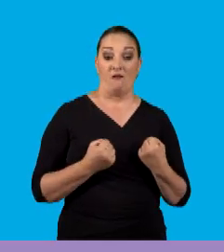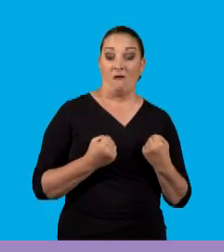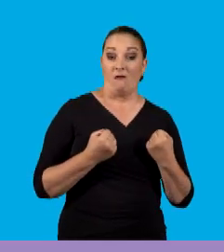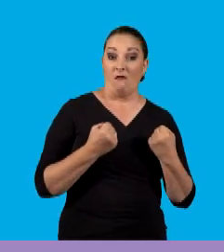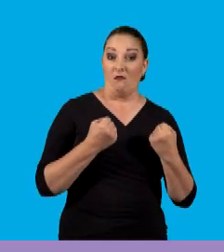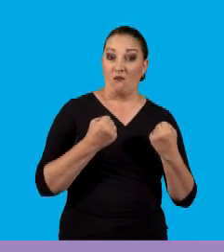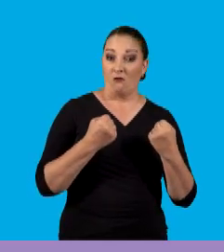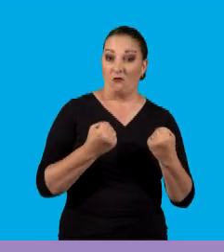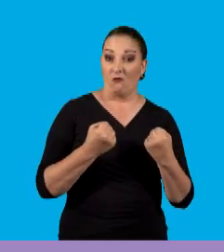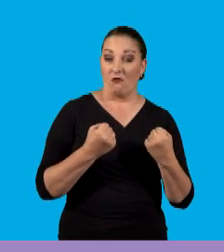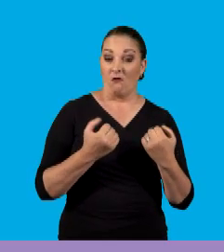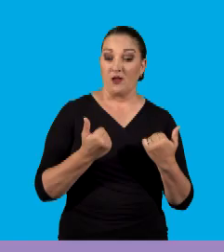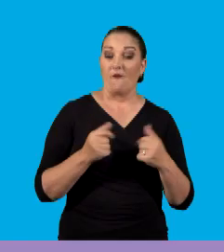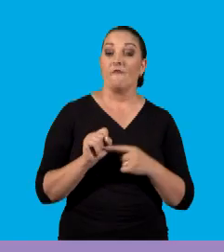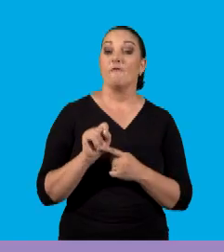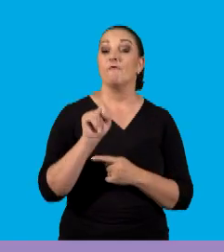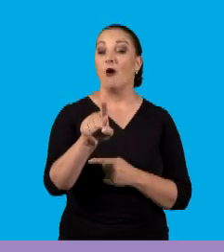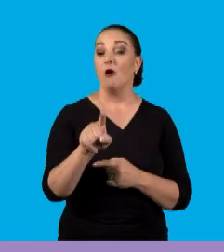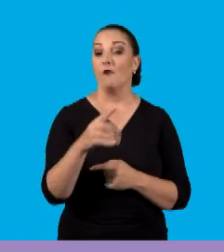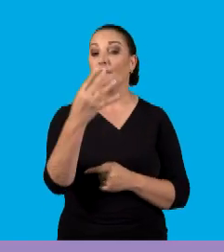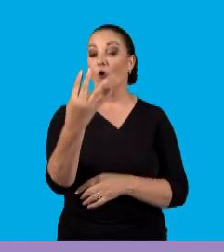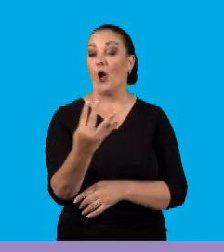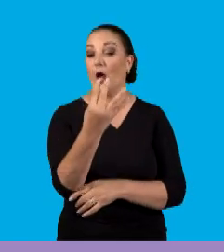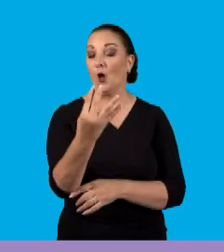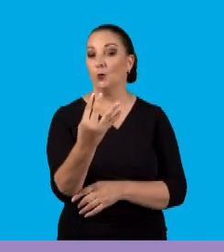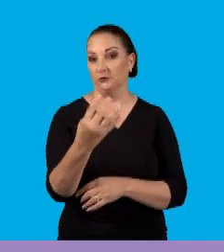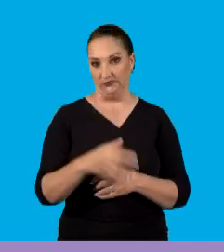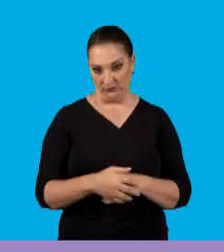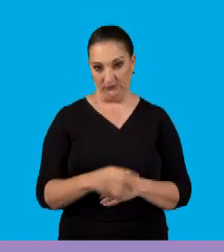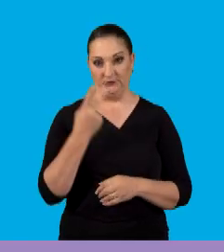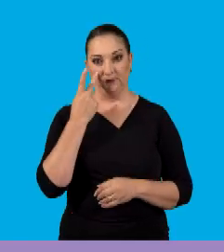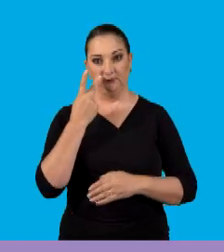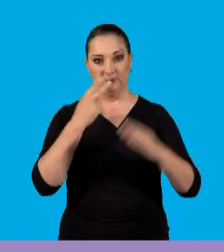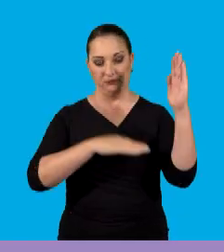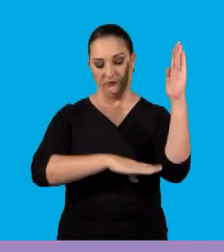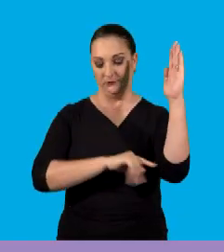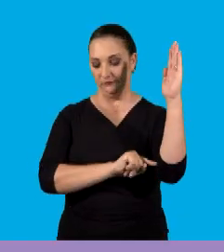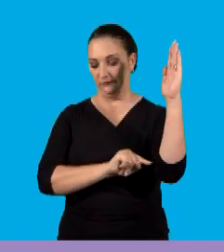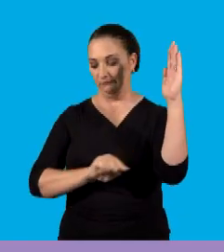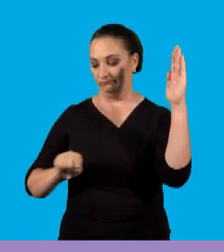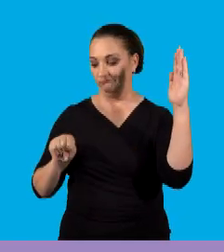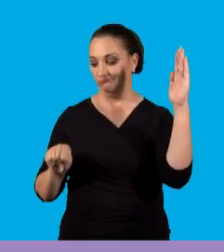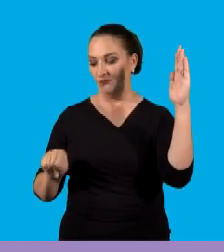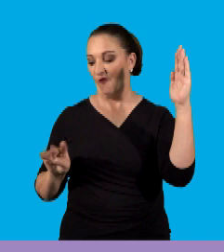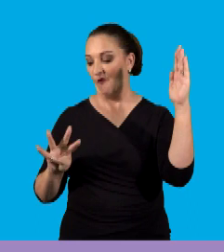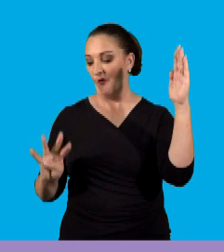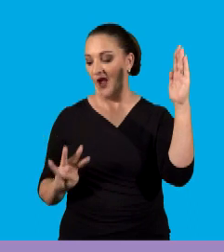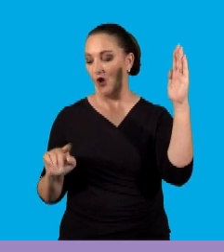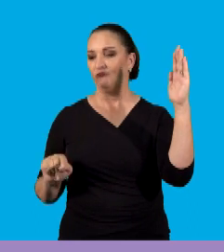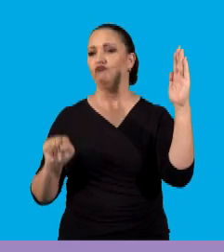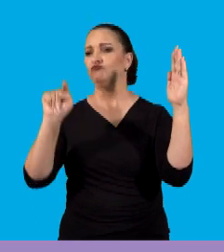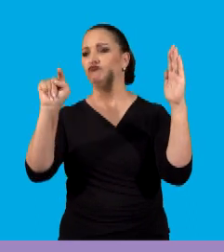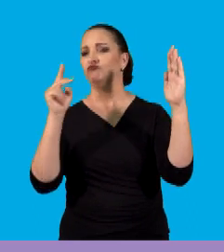traveled after 4 hours? So we are going to look at 4 hours and we are going to see how far that